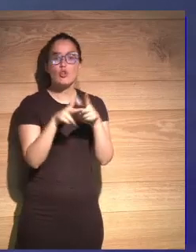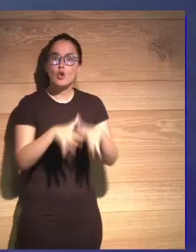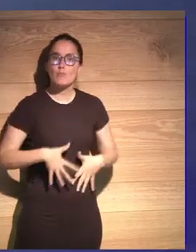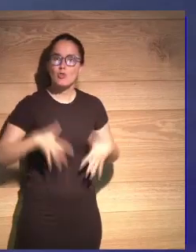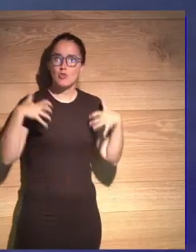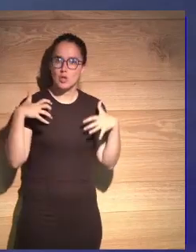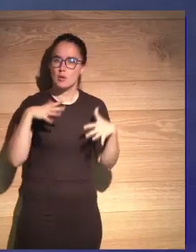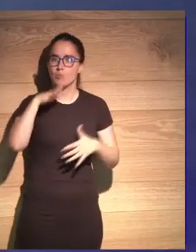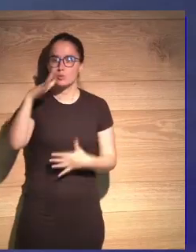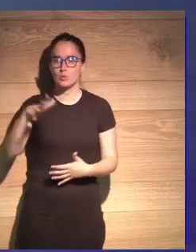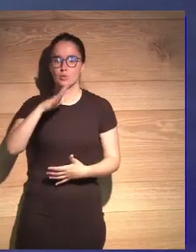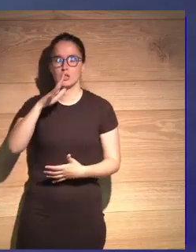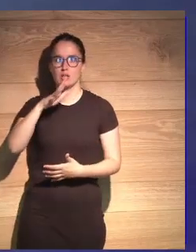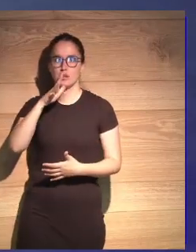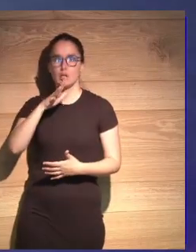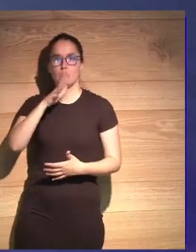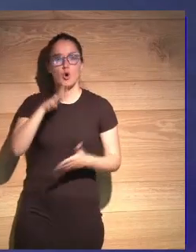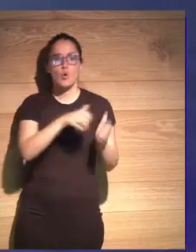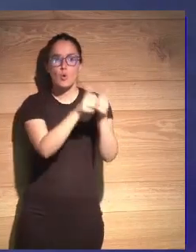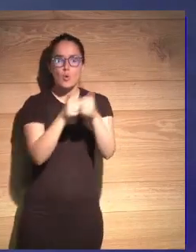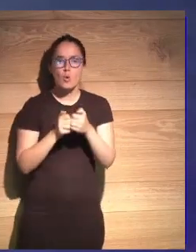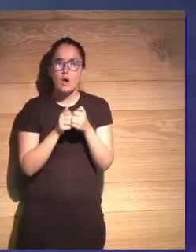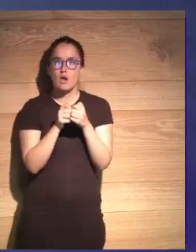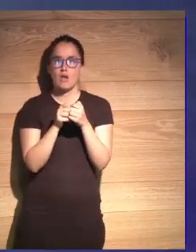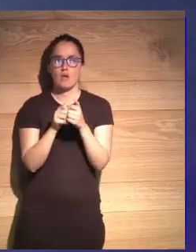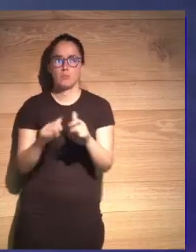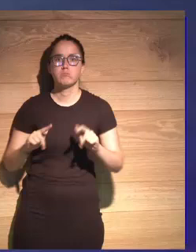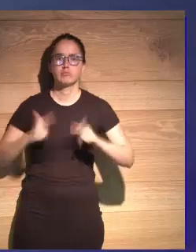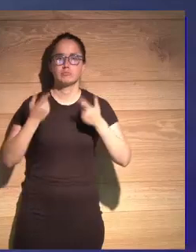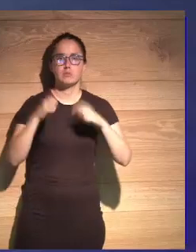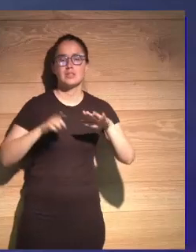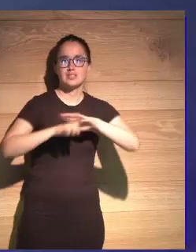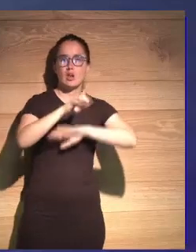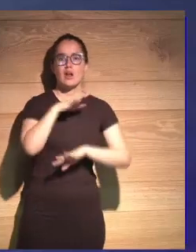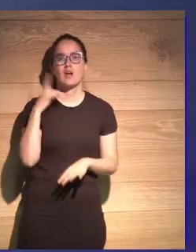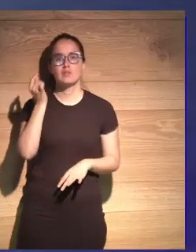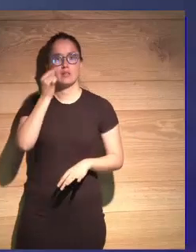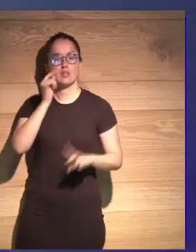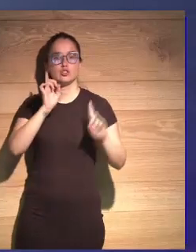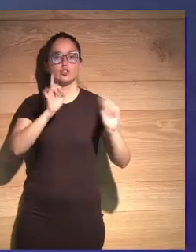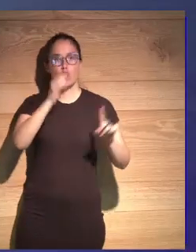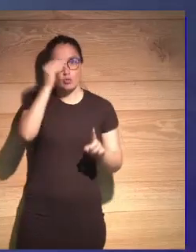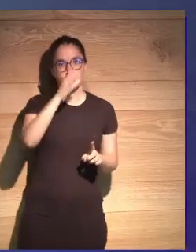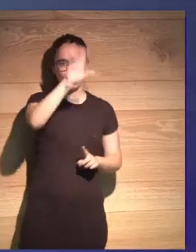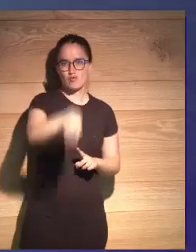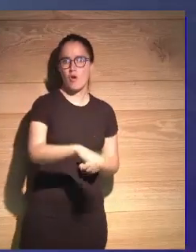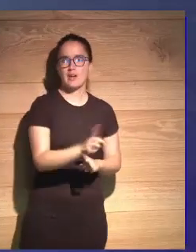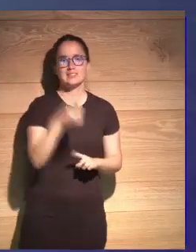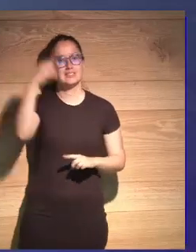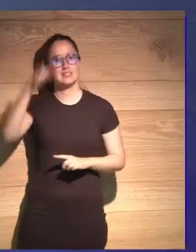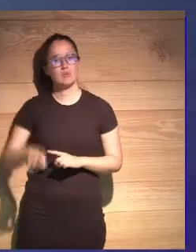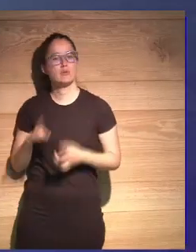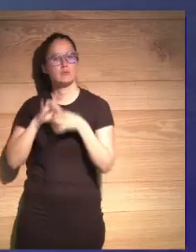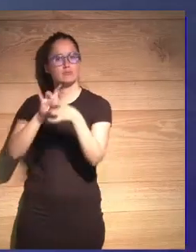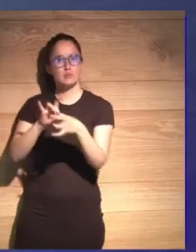also to focus on the social and emotional side, because we can, with video games, we